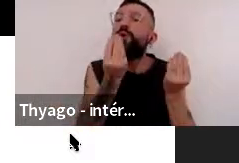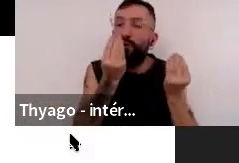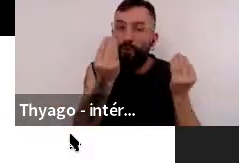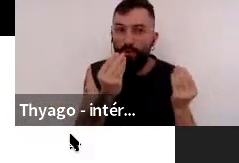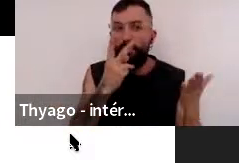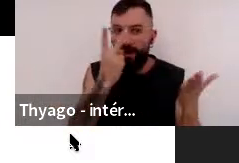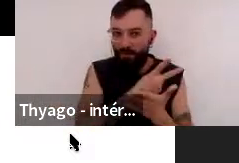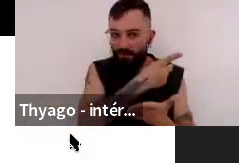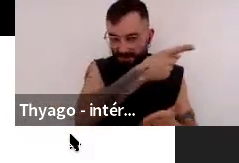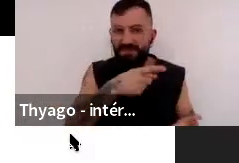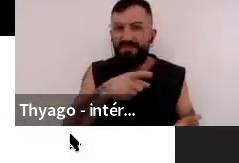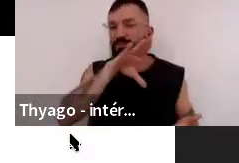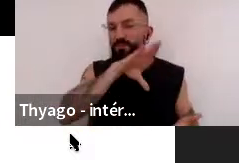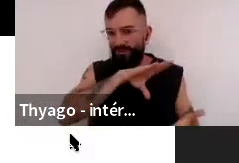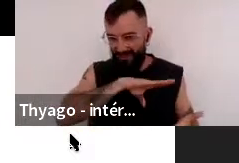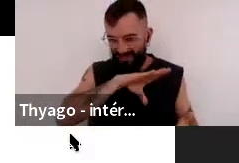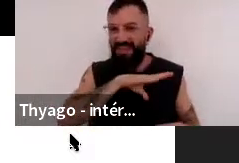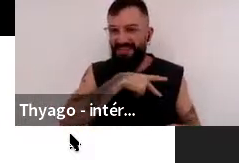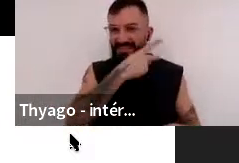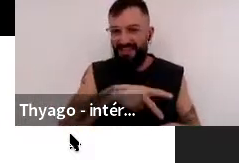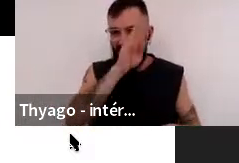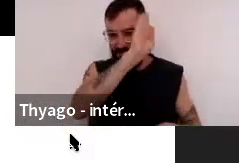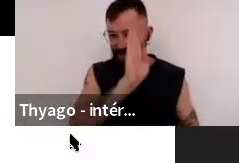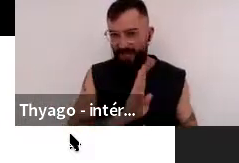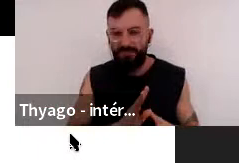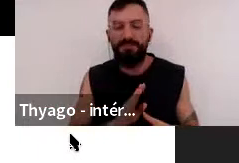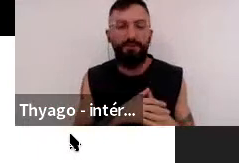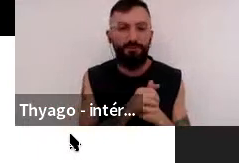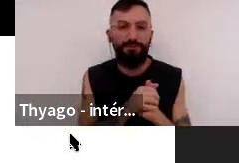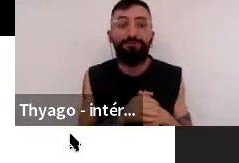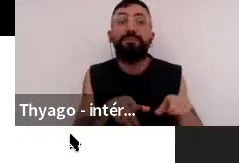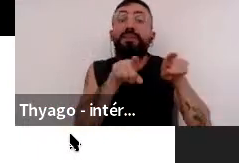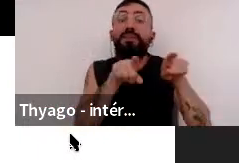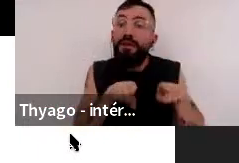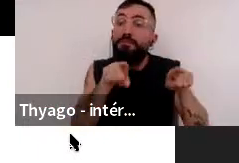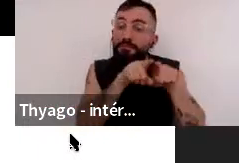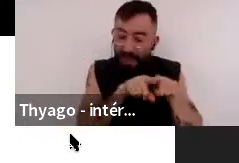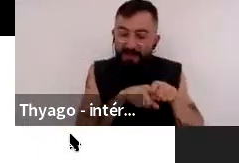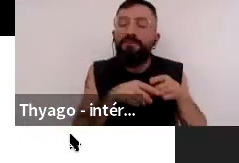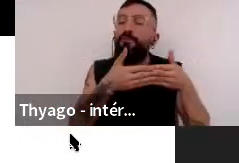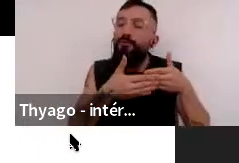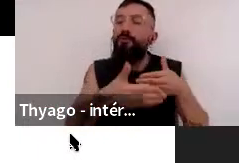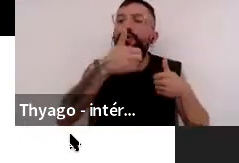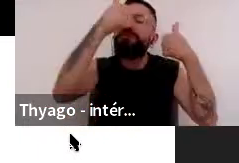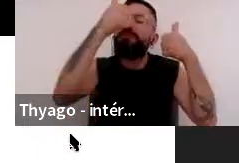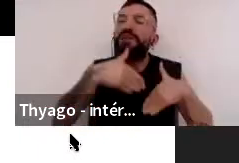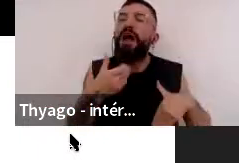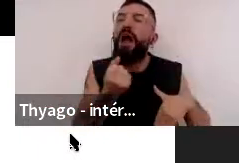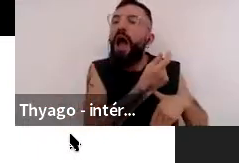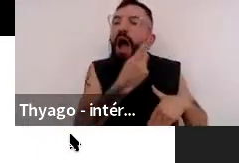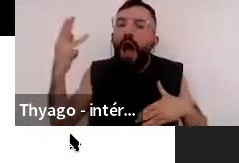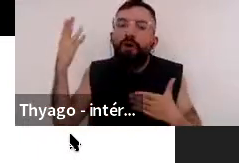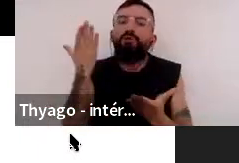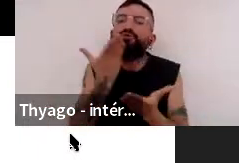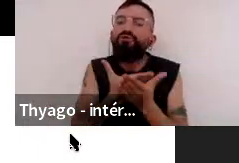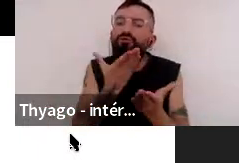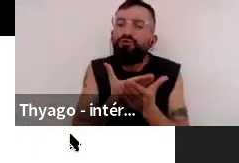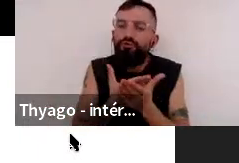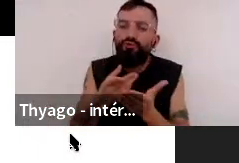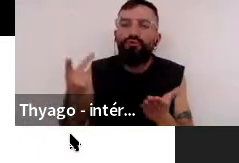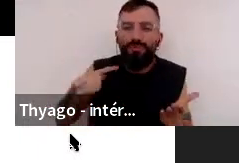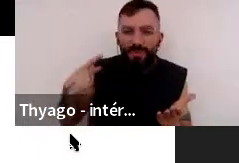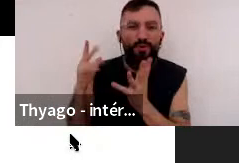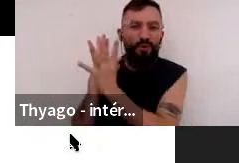after that, I will report the results of a study that I carried out with my deaf